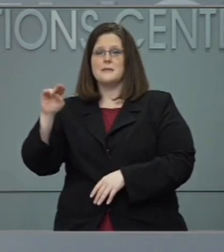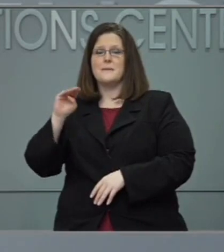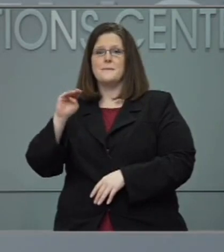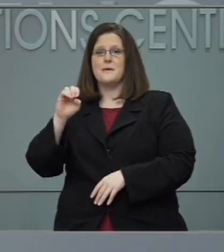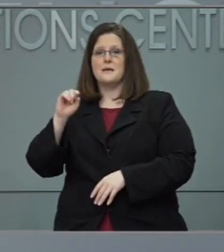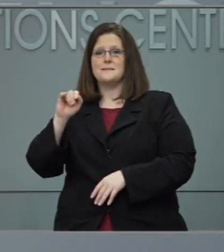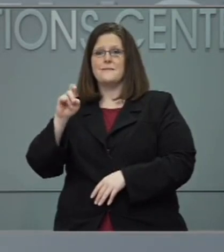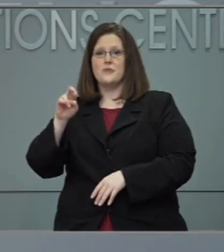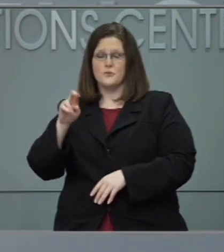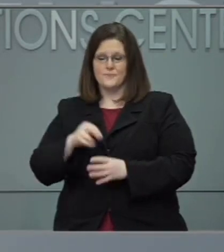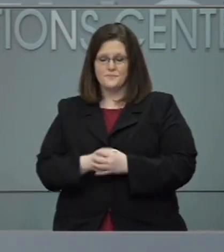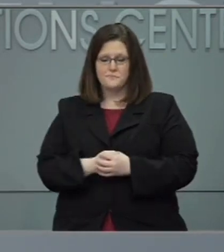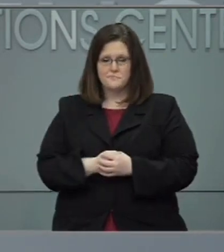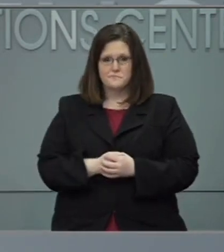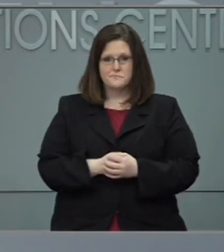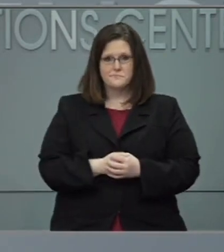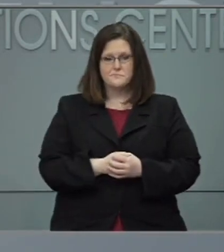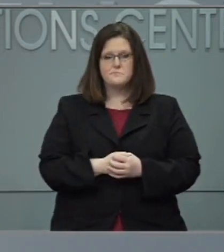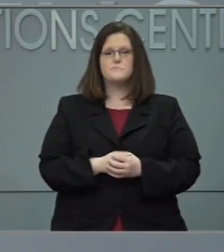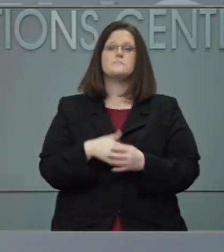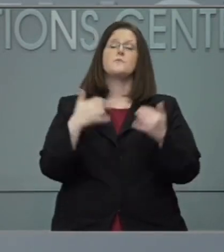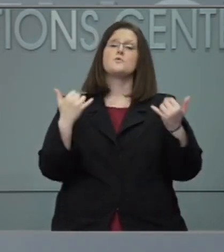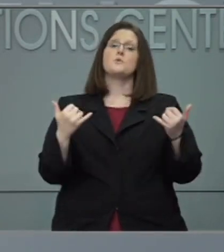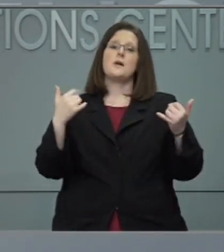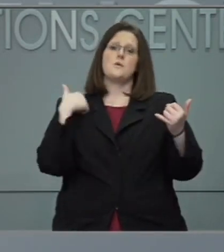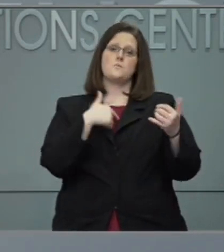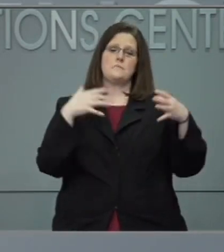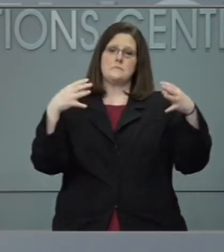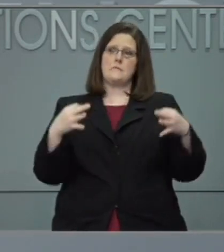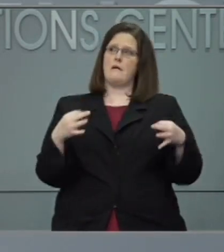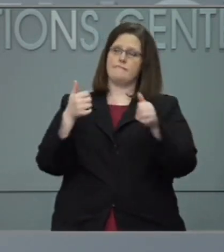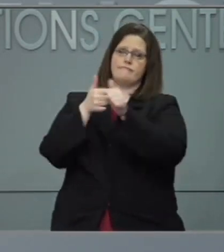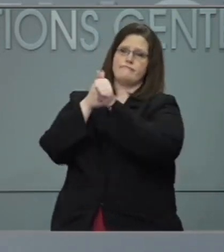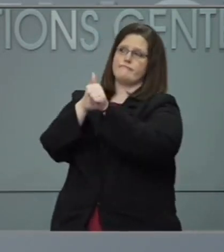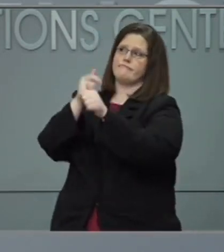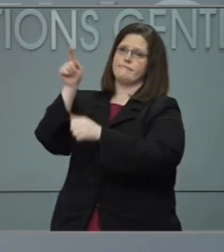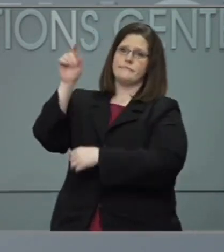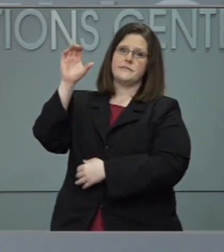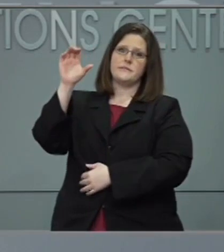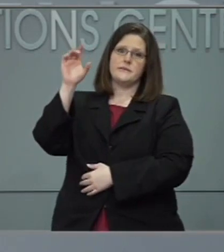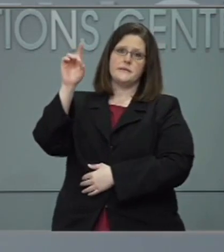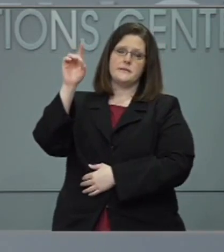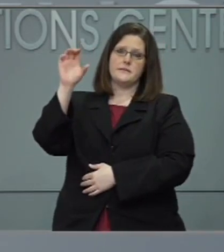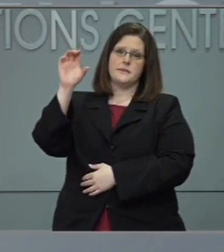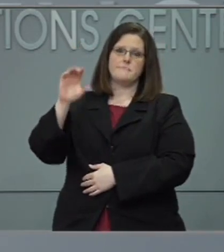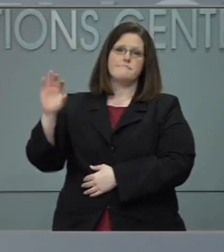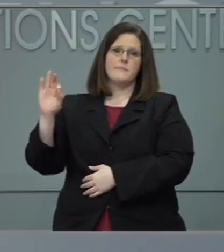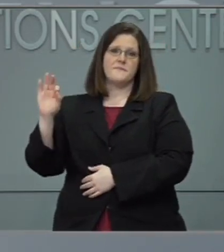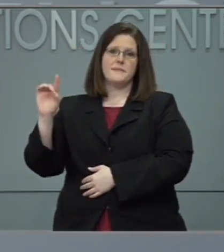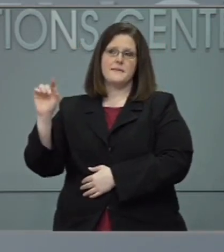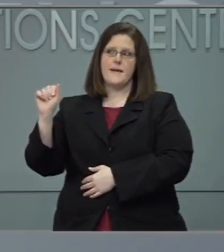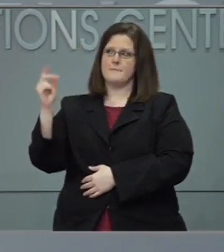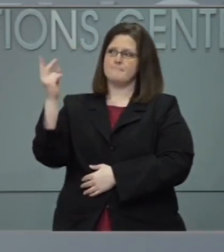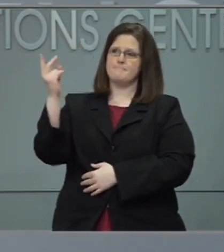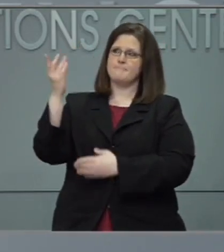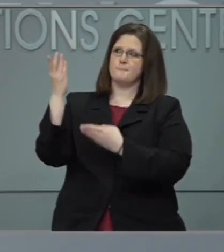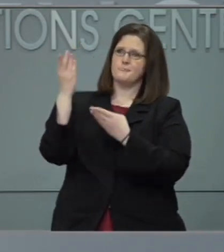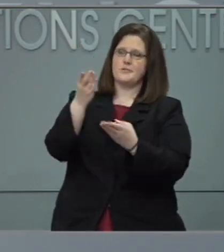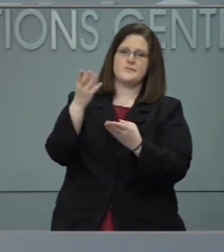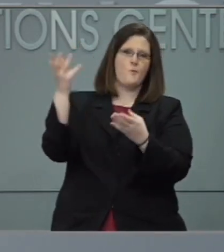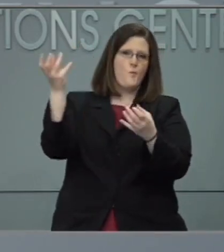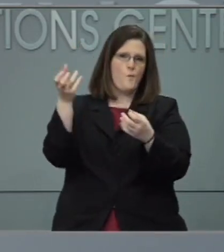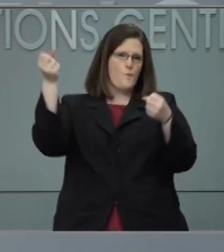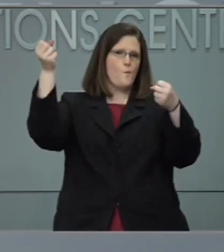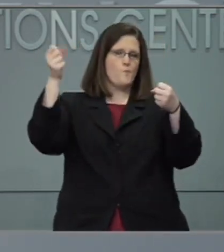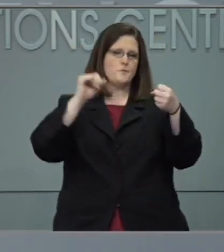of an abundance of caution, the Center for Disease Control and Prevention and the Food and Drug Administration recommended a pause in the use of the